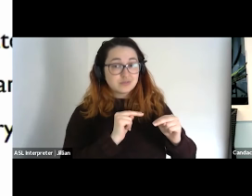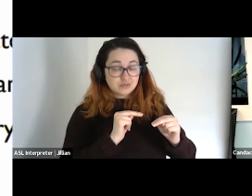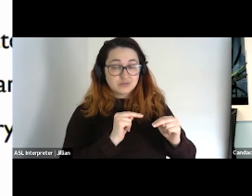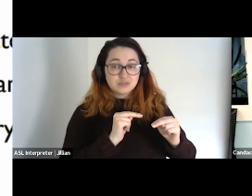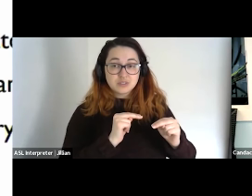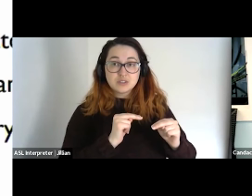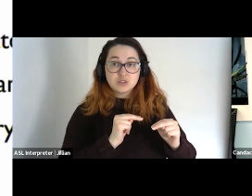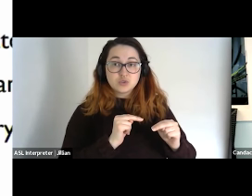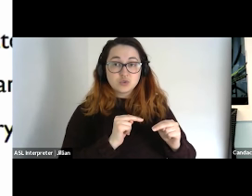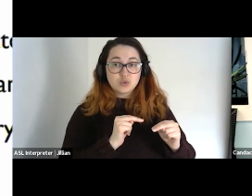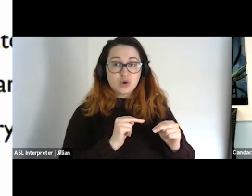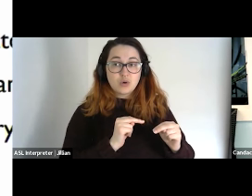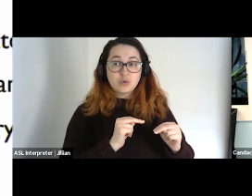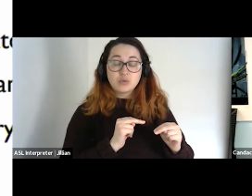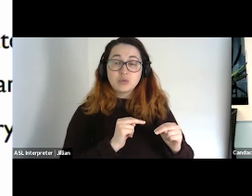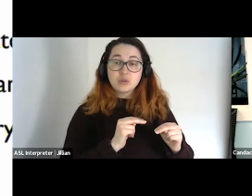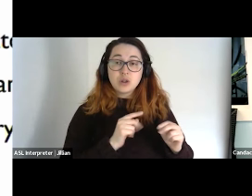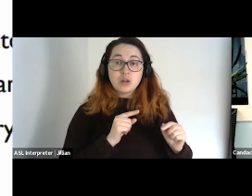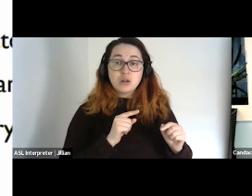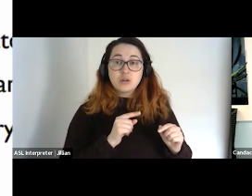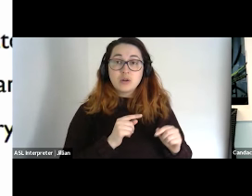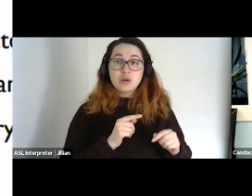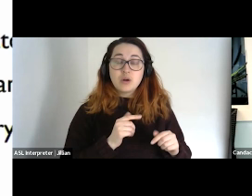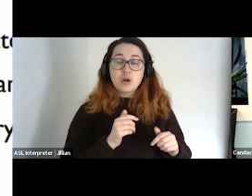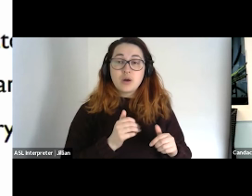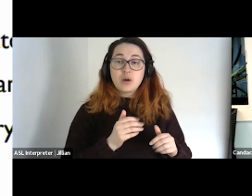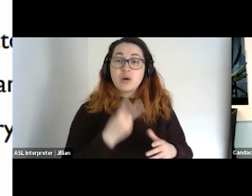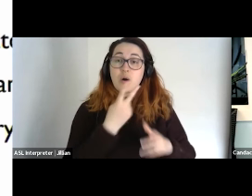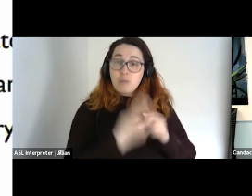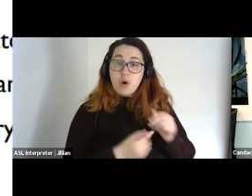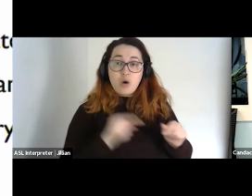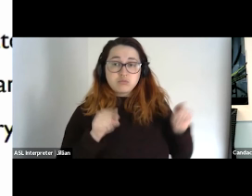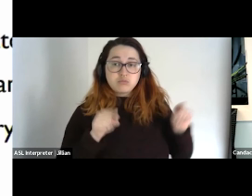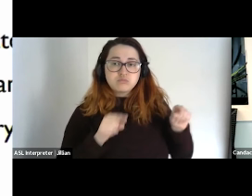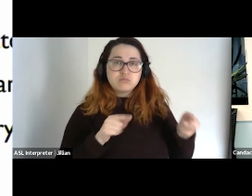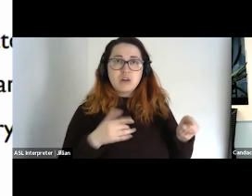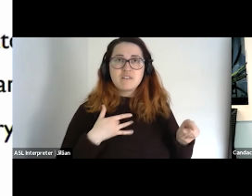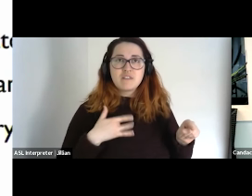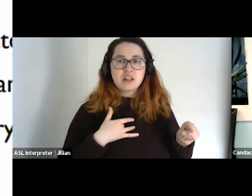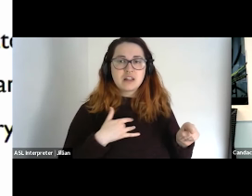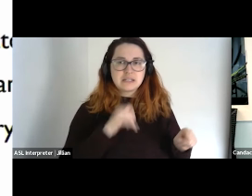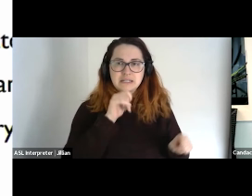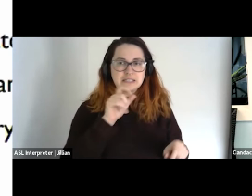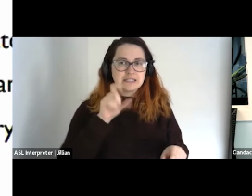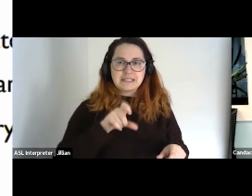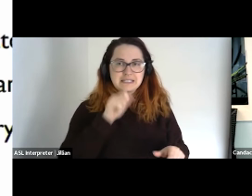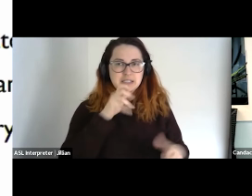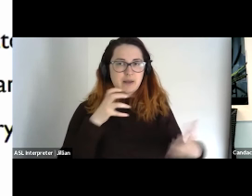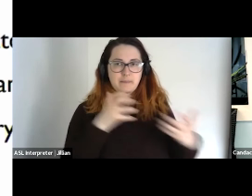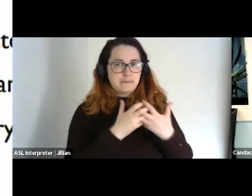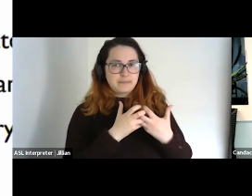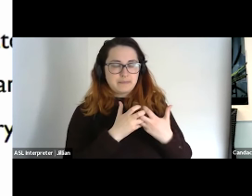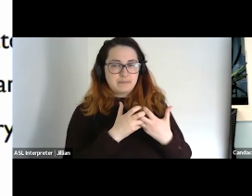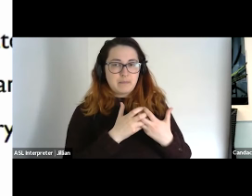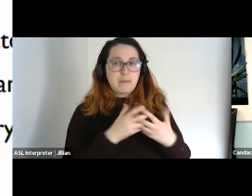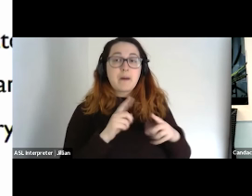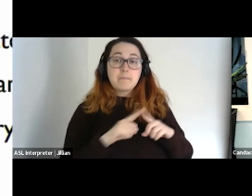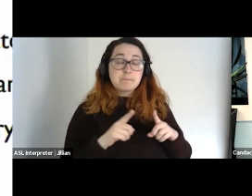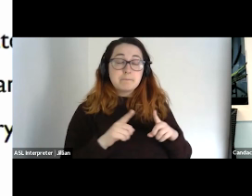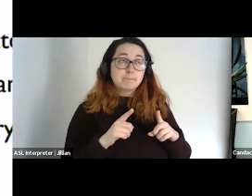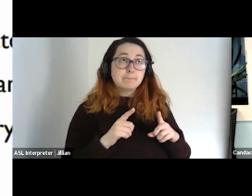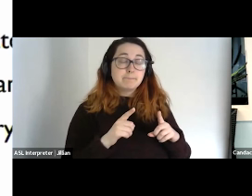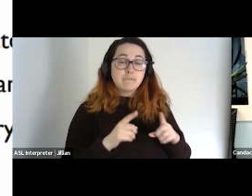both parties feel maybe perhaps your needs didn't get entirely met, but you feel comfortable because you've negotiated that.